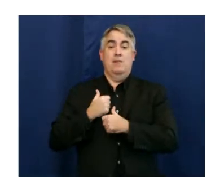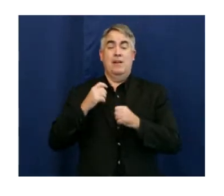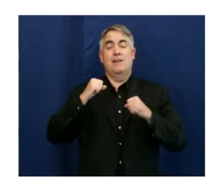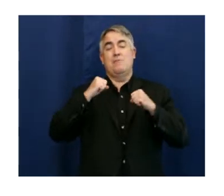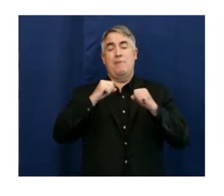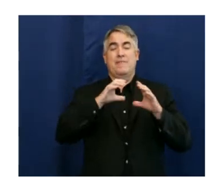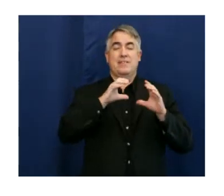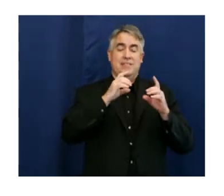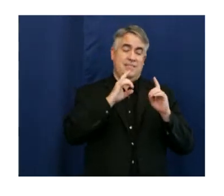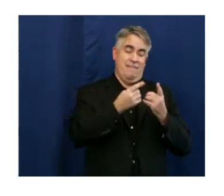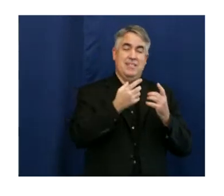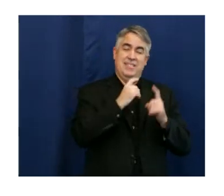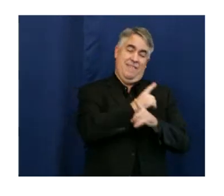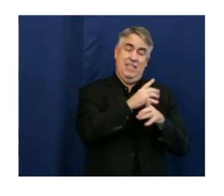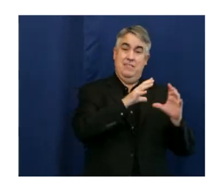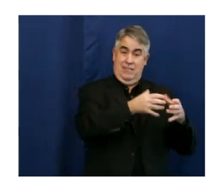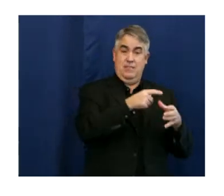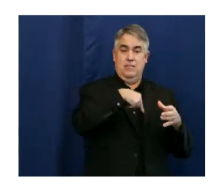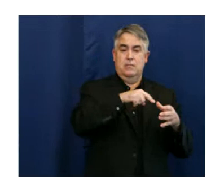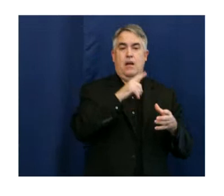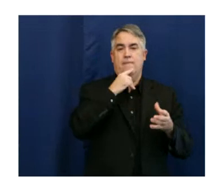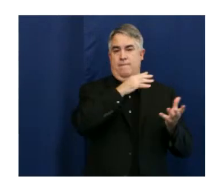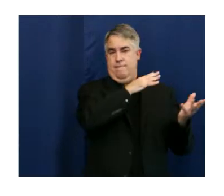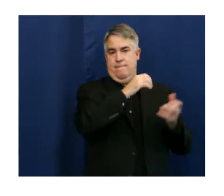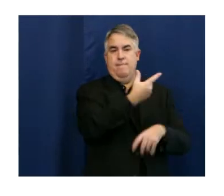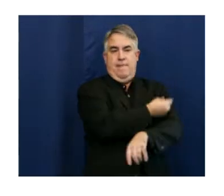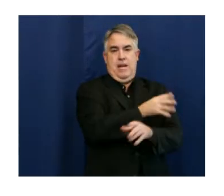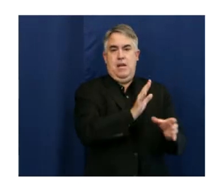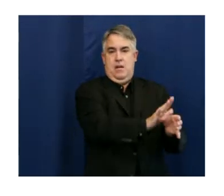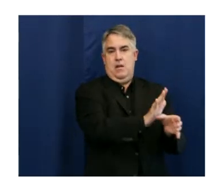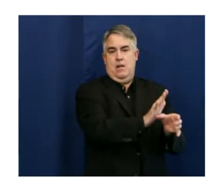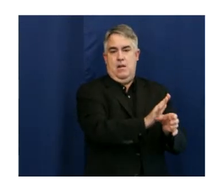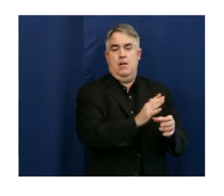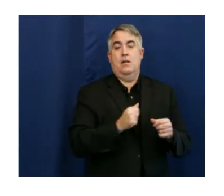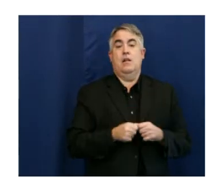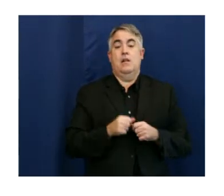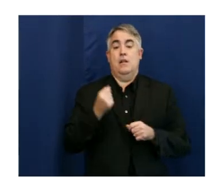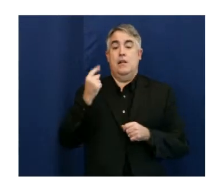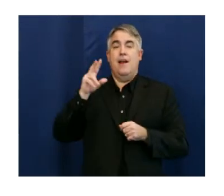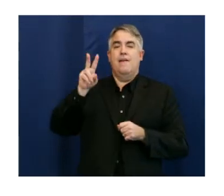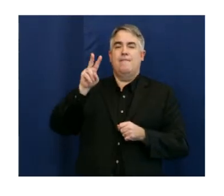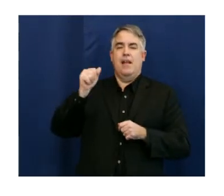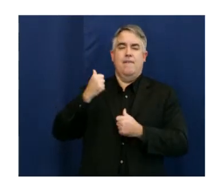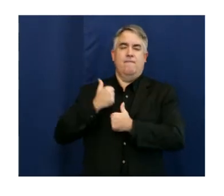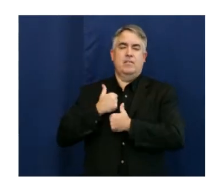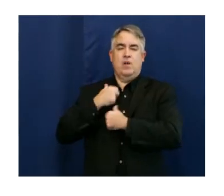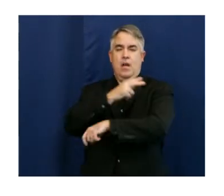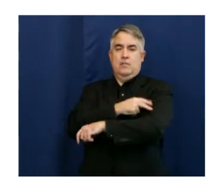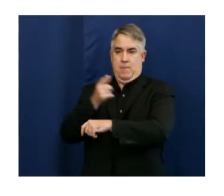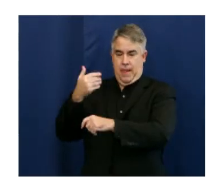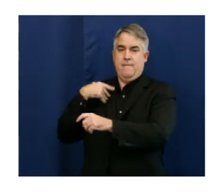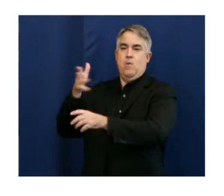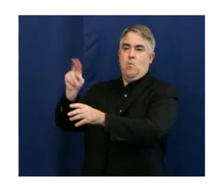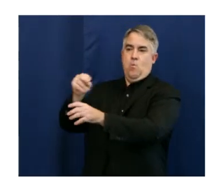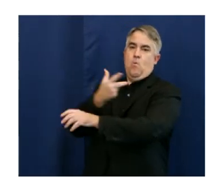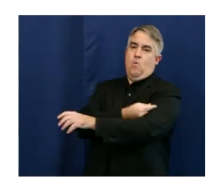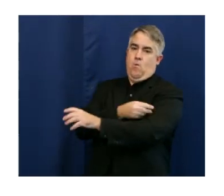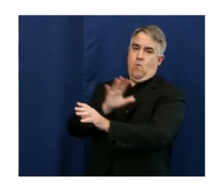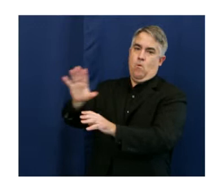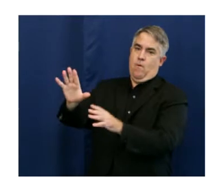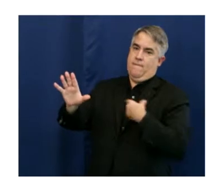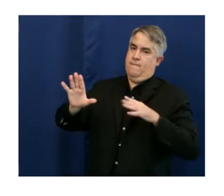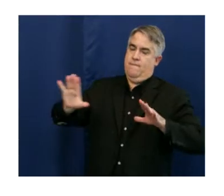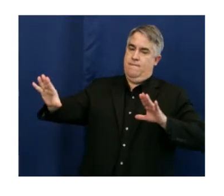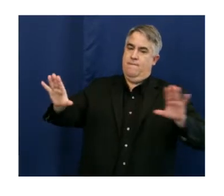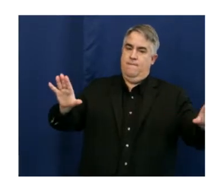and independent from us, as is the Veterans Administration, the VA. There's a significantly large number of San Diegans who